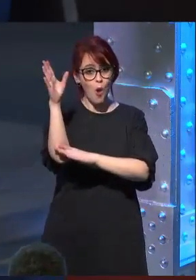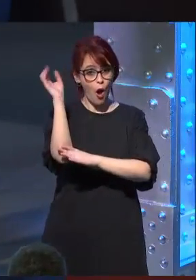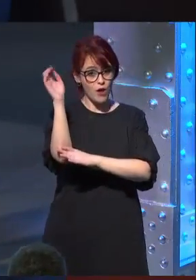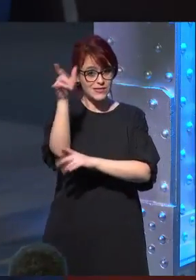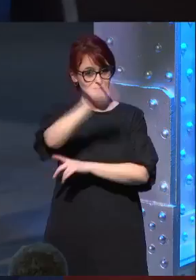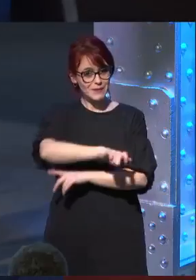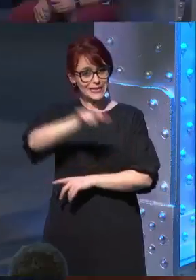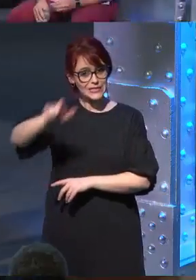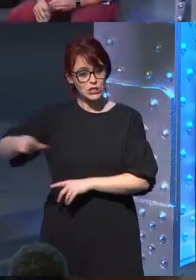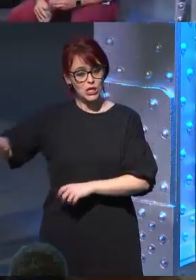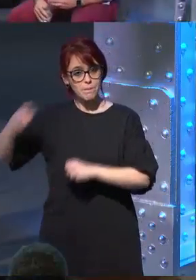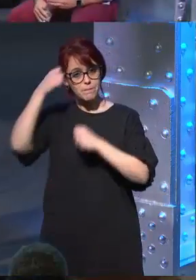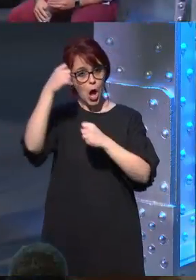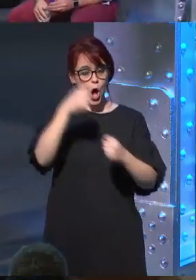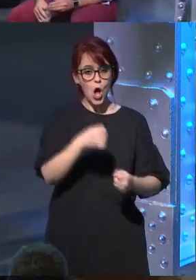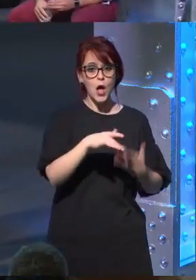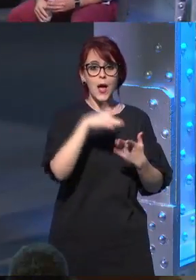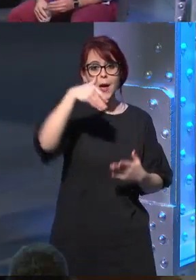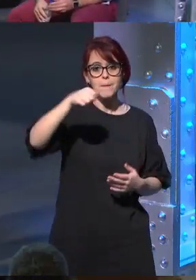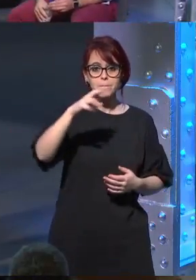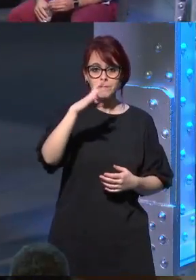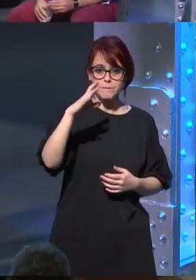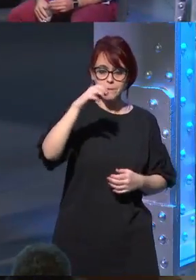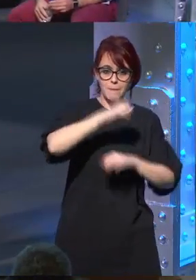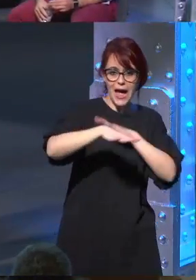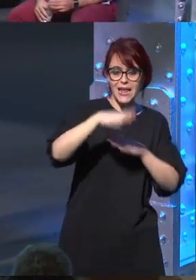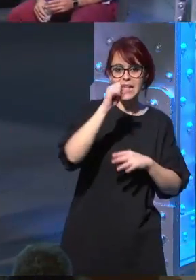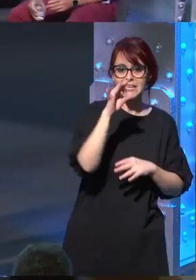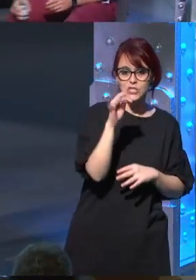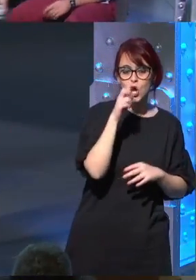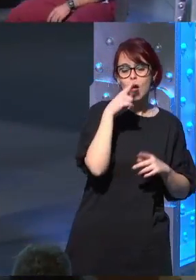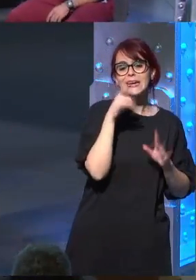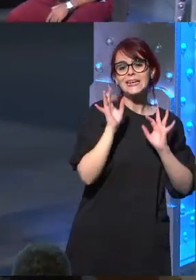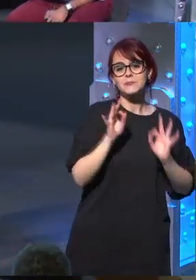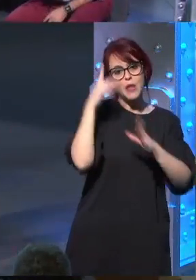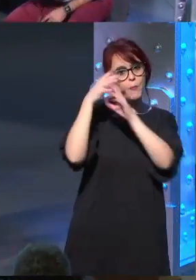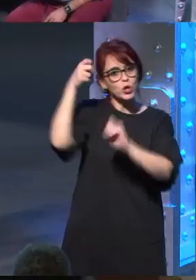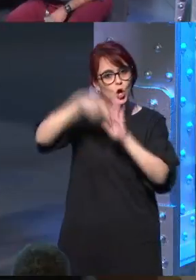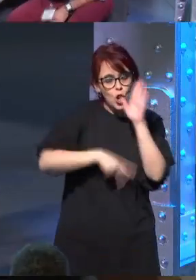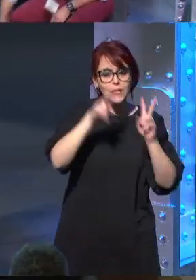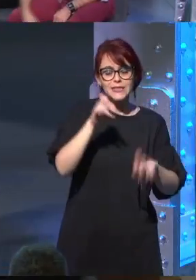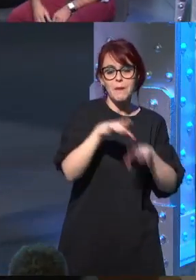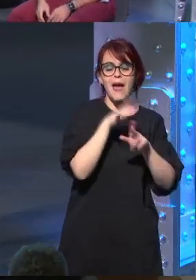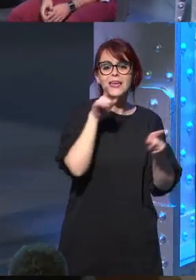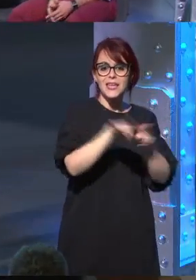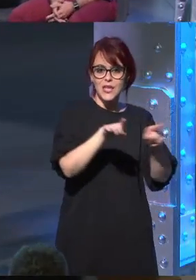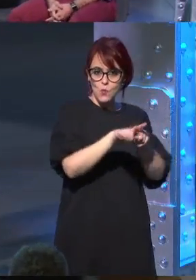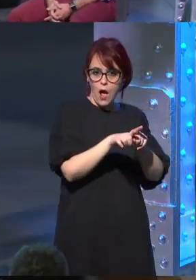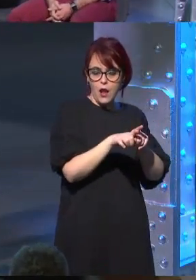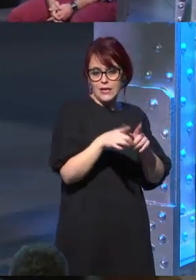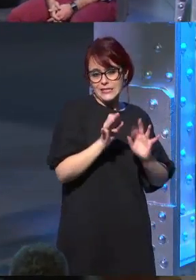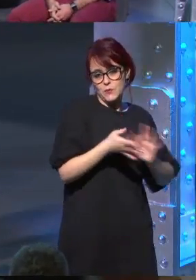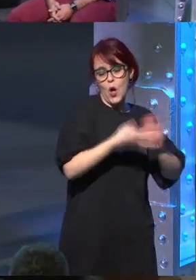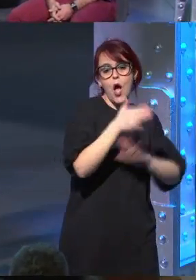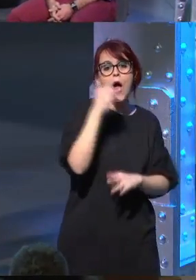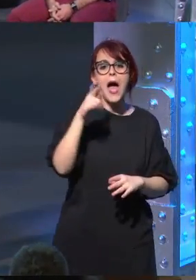new technology? Let me introduce the speakers so that they can give their opinion. Mark Castro is an expert in